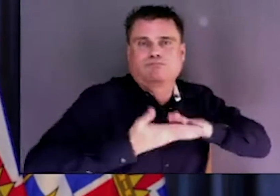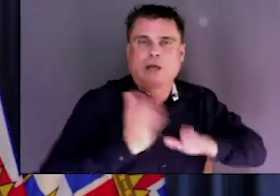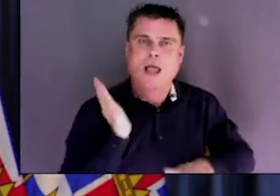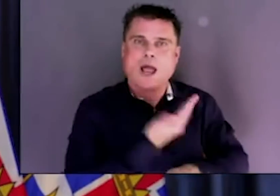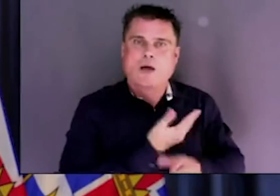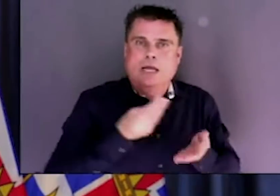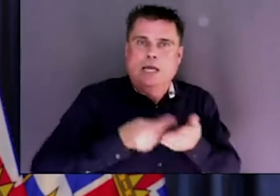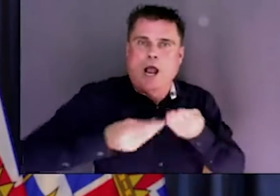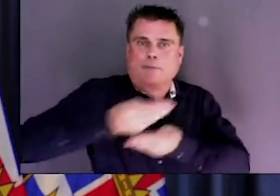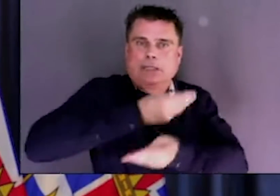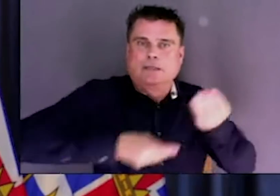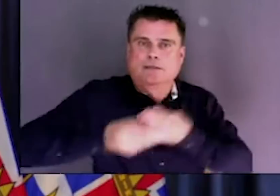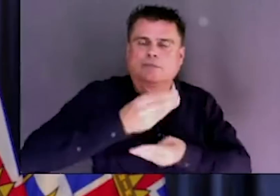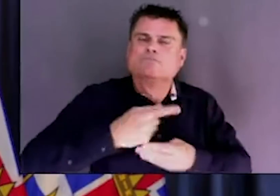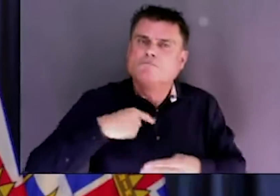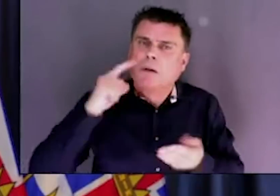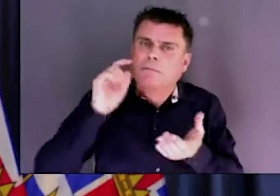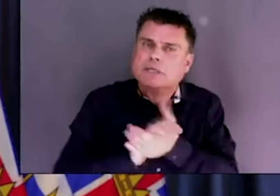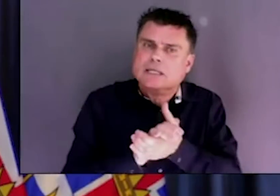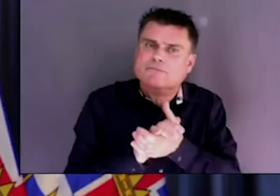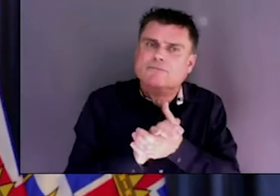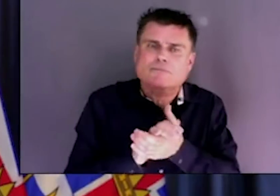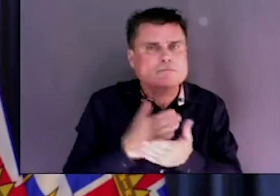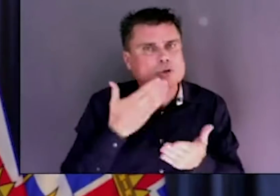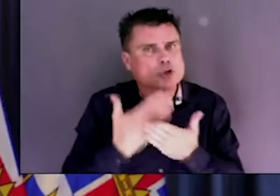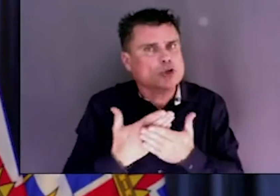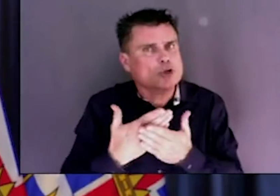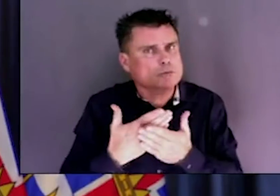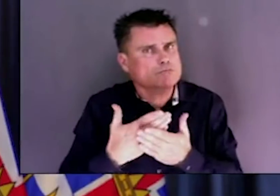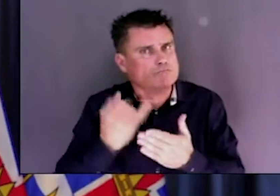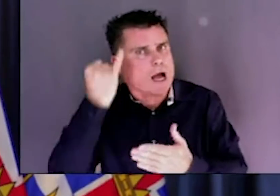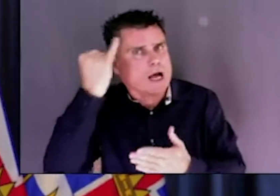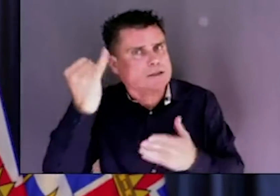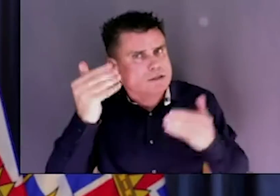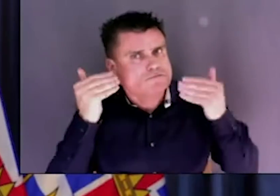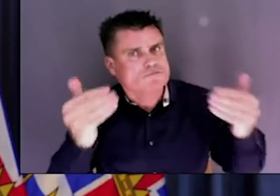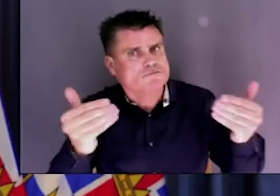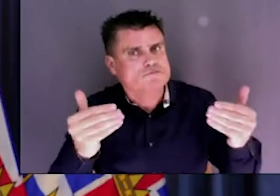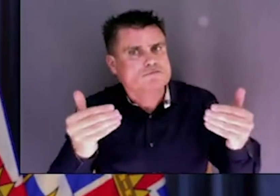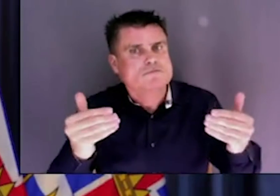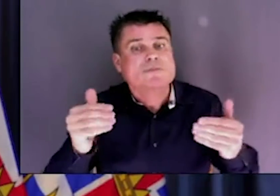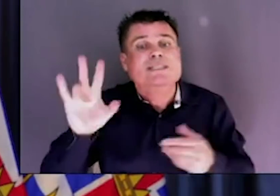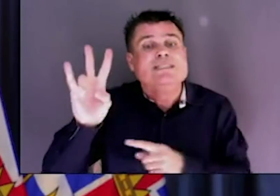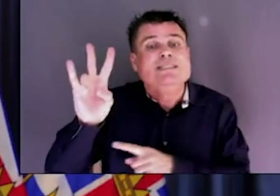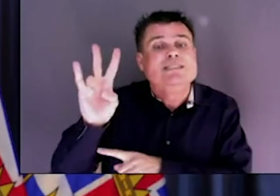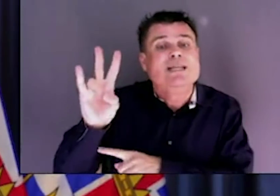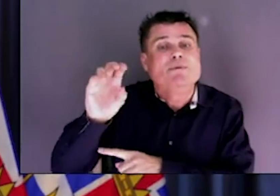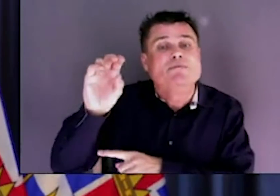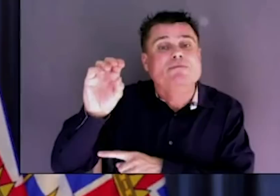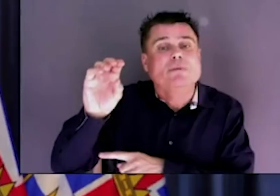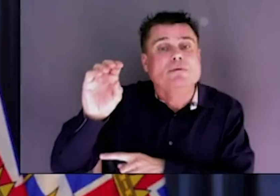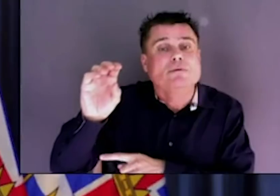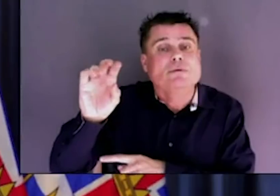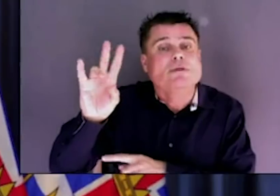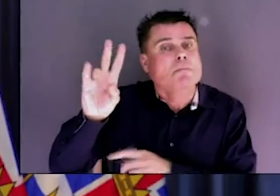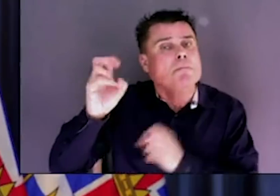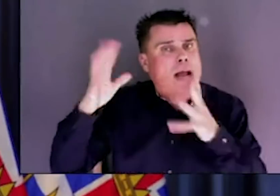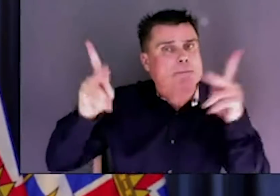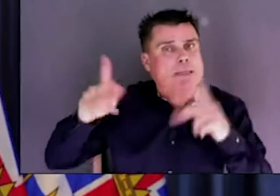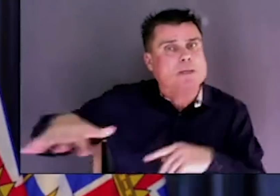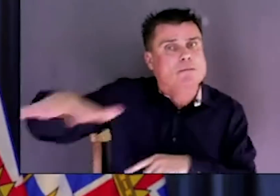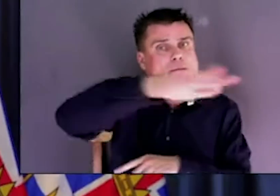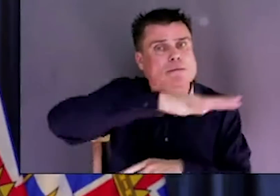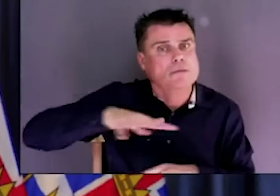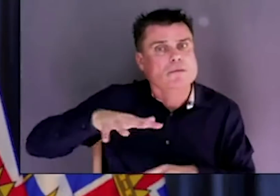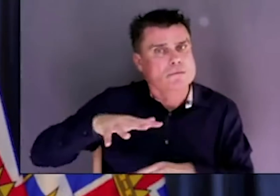certainly 48% of the population felt it was a good idea, and based on how they voted in the last election. And we think this is a